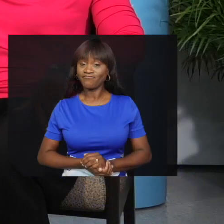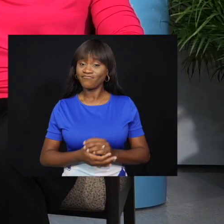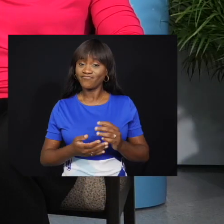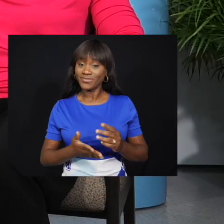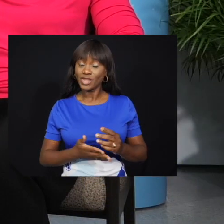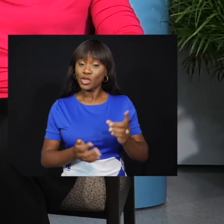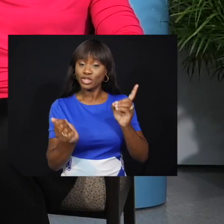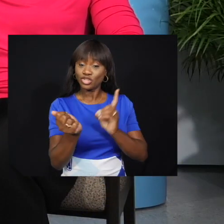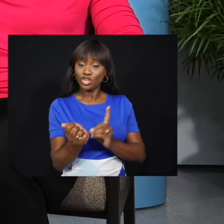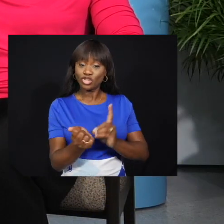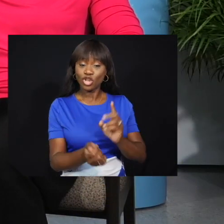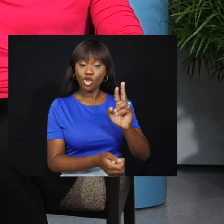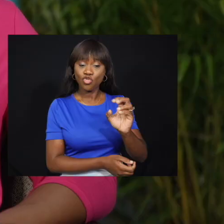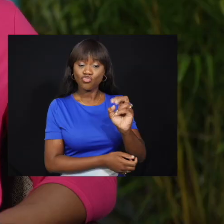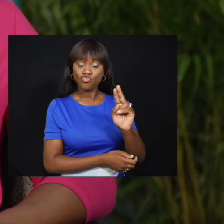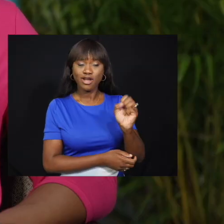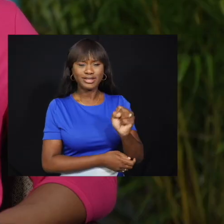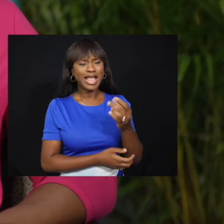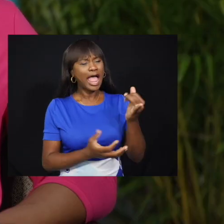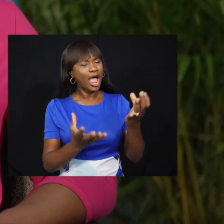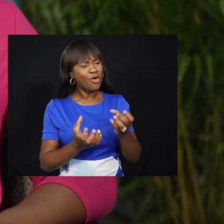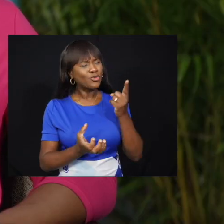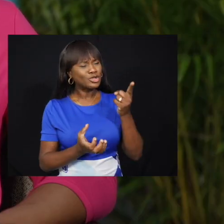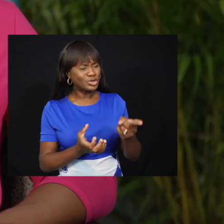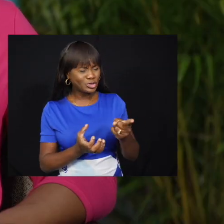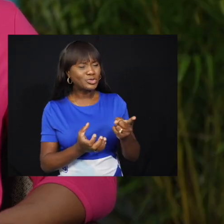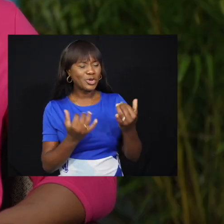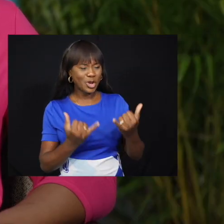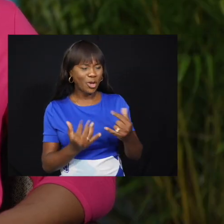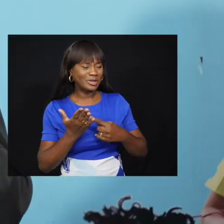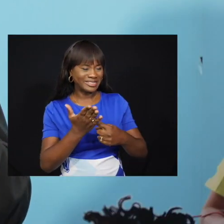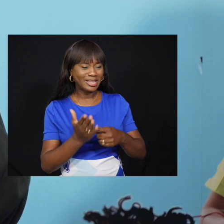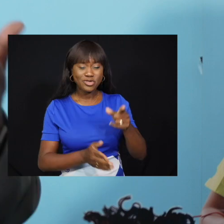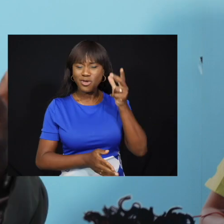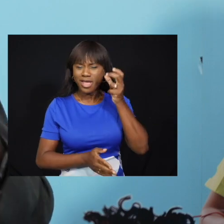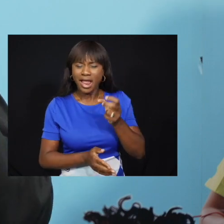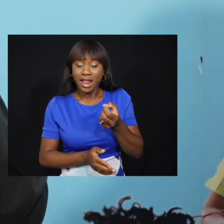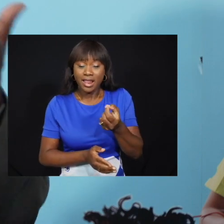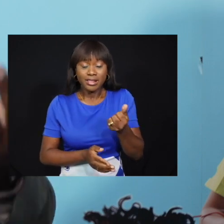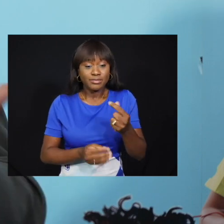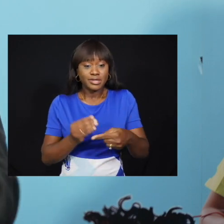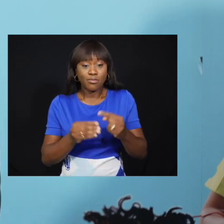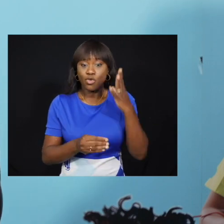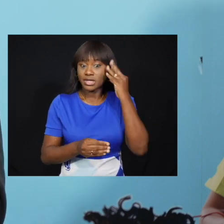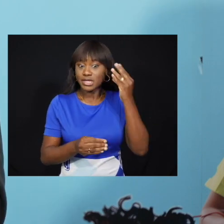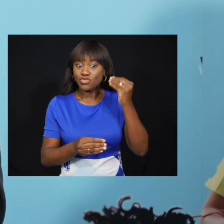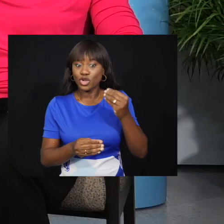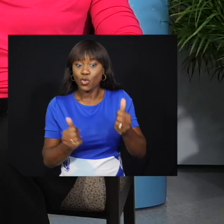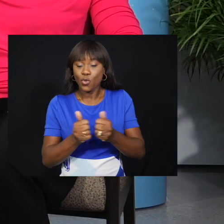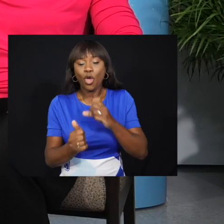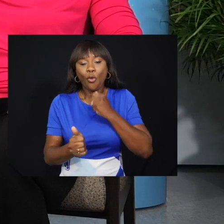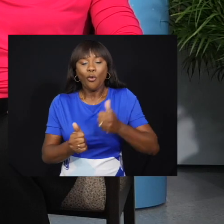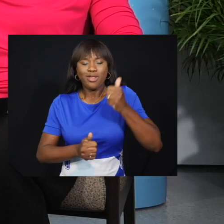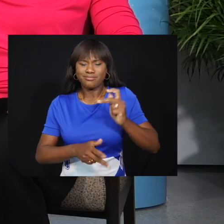So there you have it. Dr. Rouse, this is where I want you to come in. We have just heard a little bit of that experience in